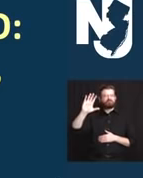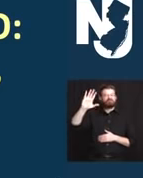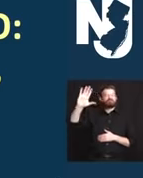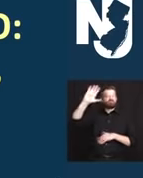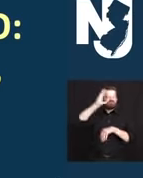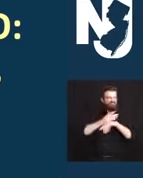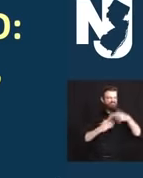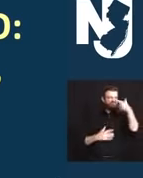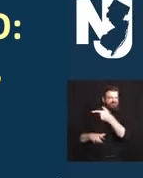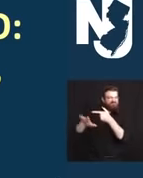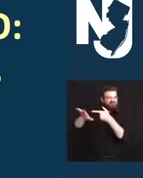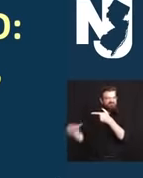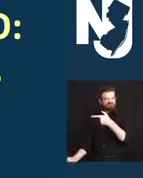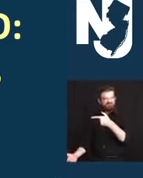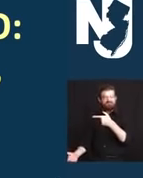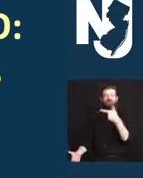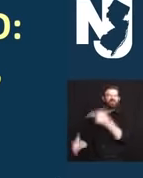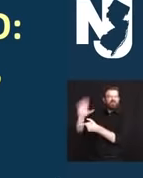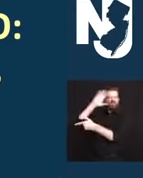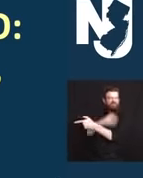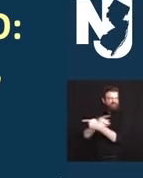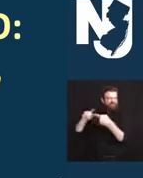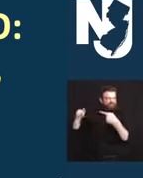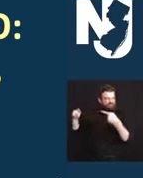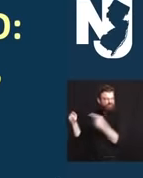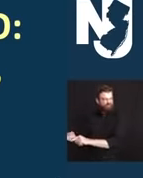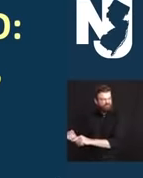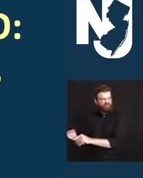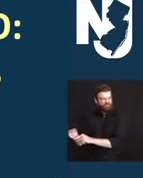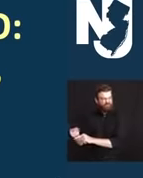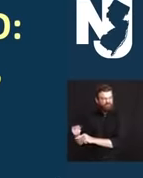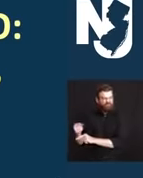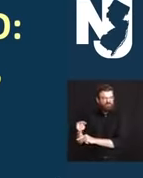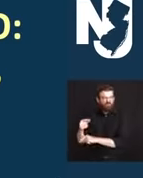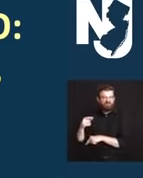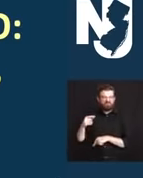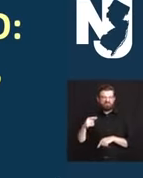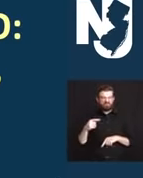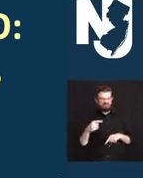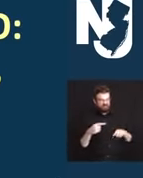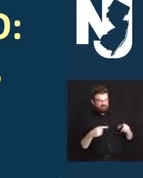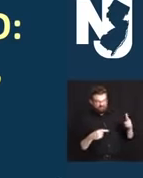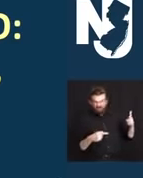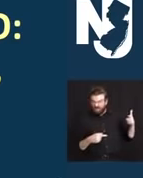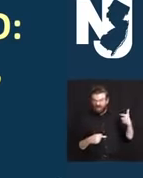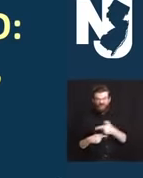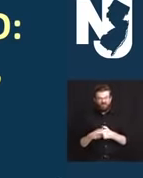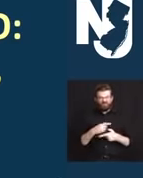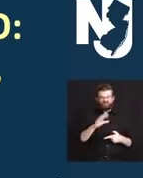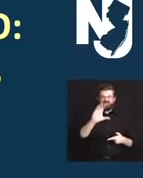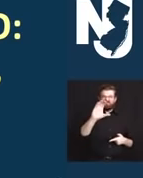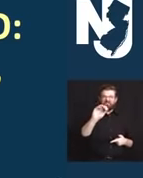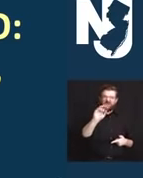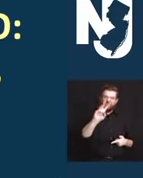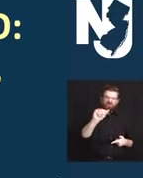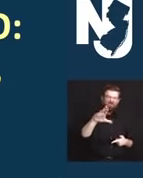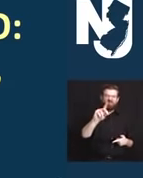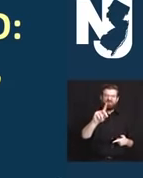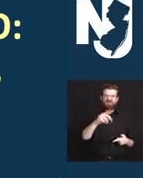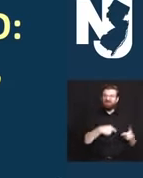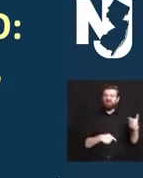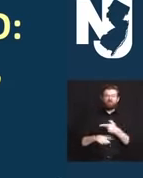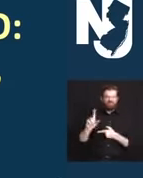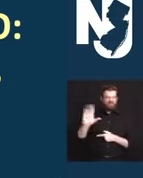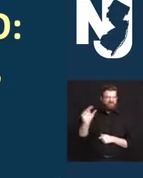brazen and cowardly act of gun violence at their home in North Brunswick. We give our full support to